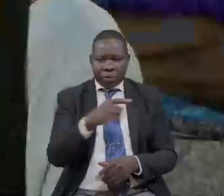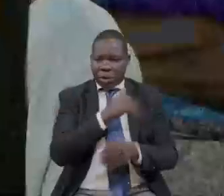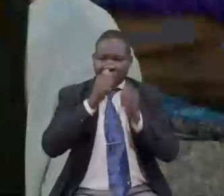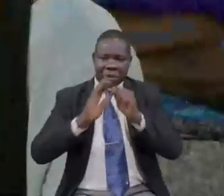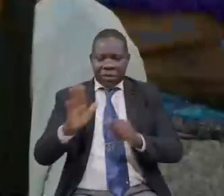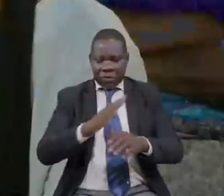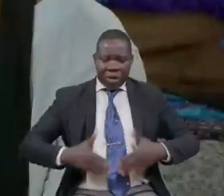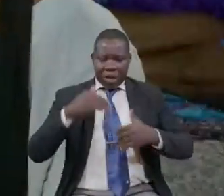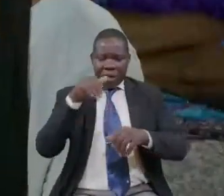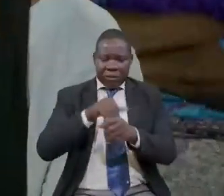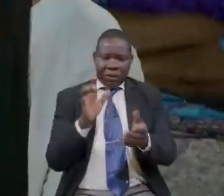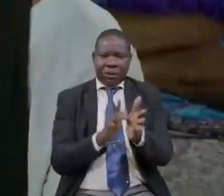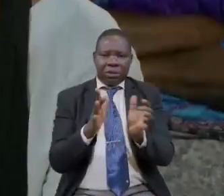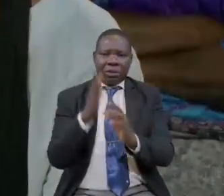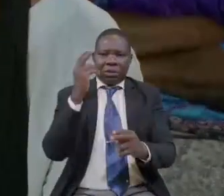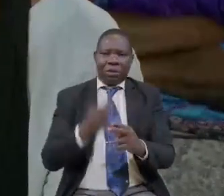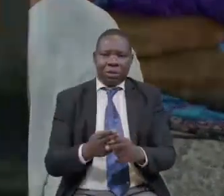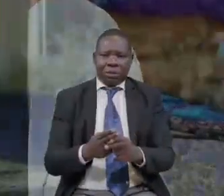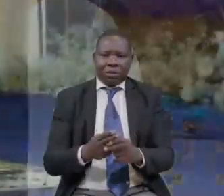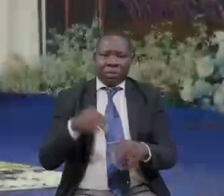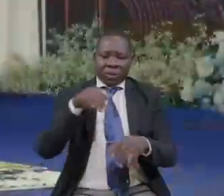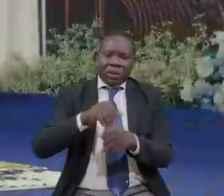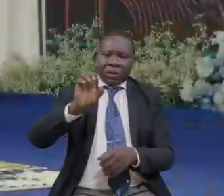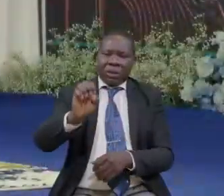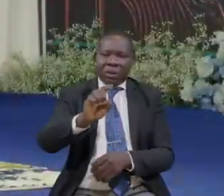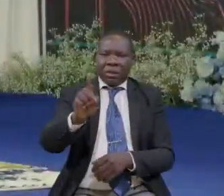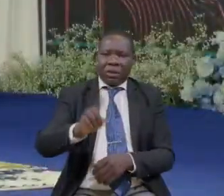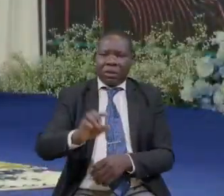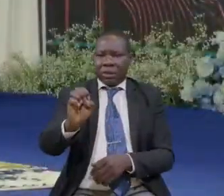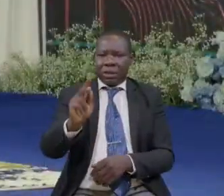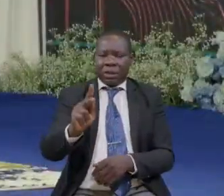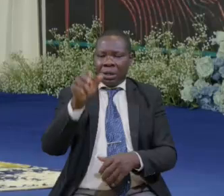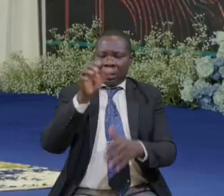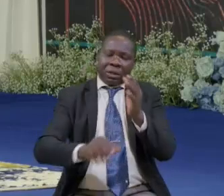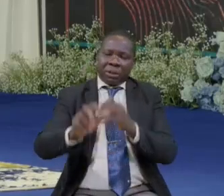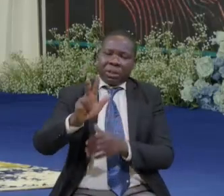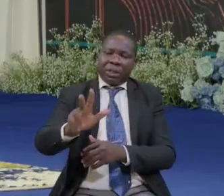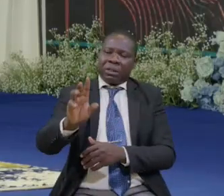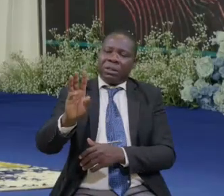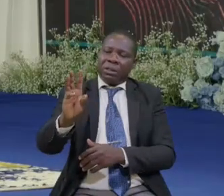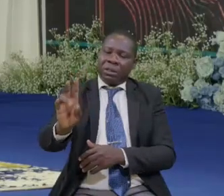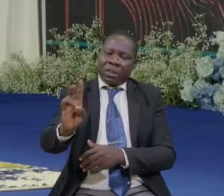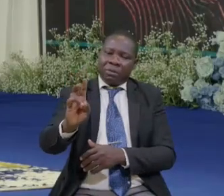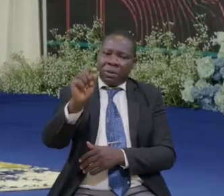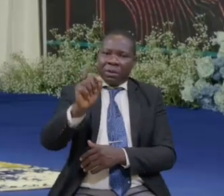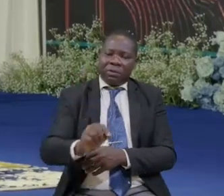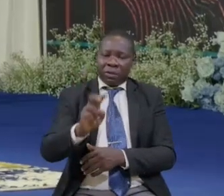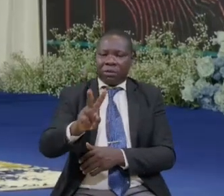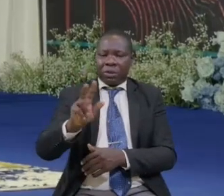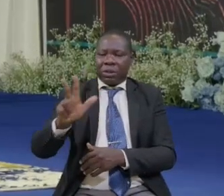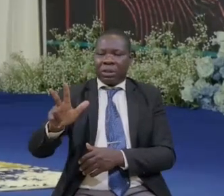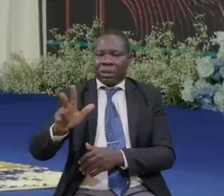name. We're looking at Ezekiel chapter 37, and I'm reading from verse 23. Ezekiel